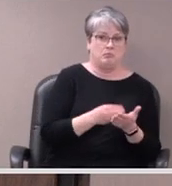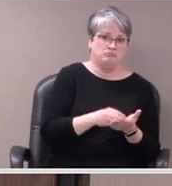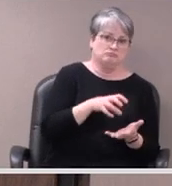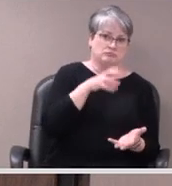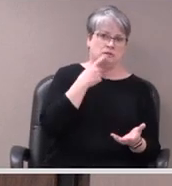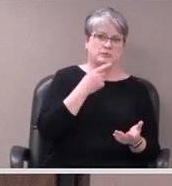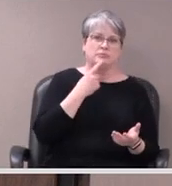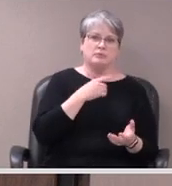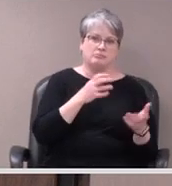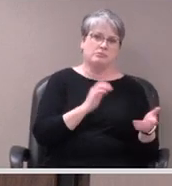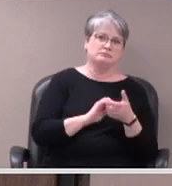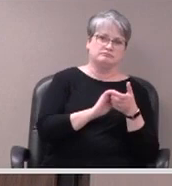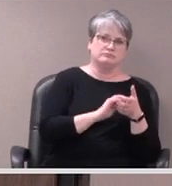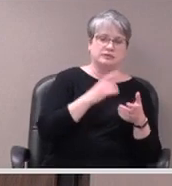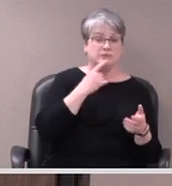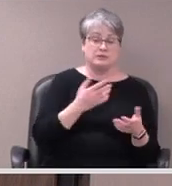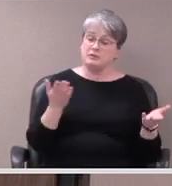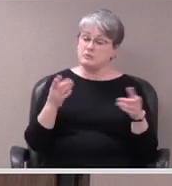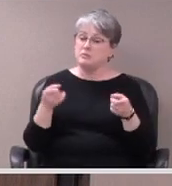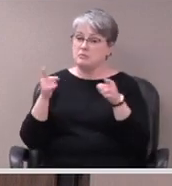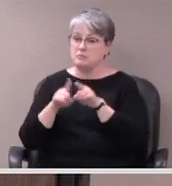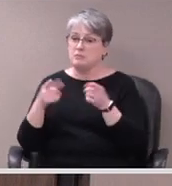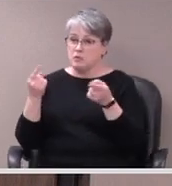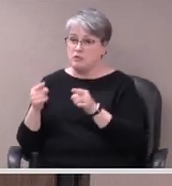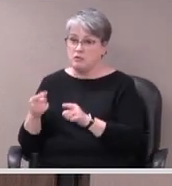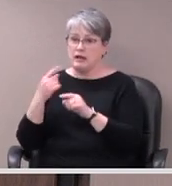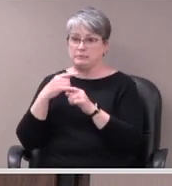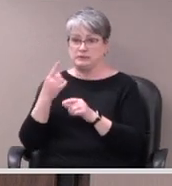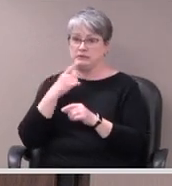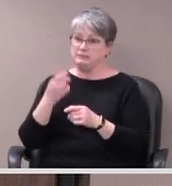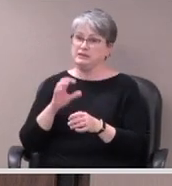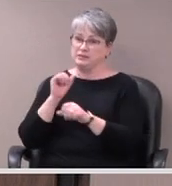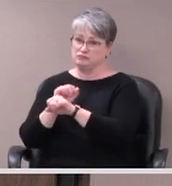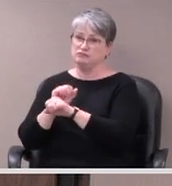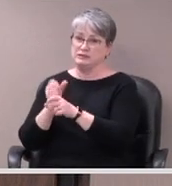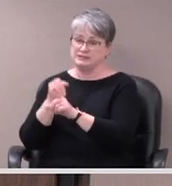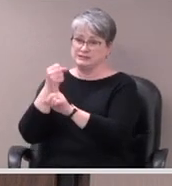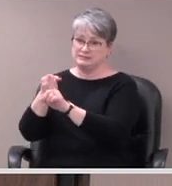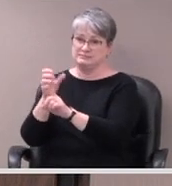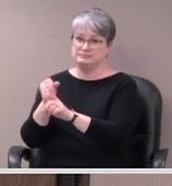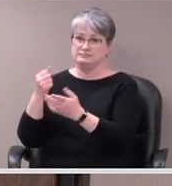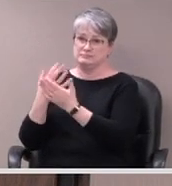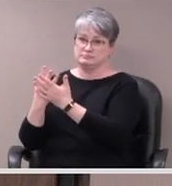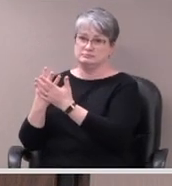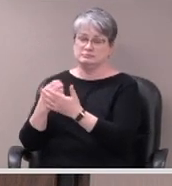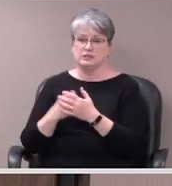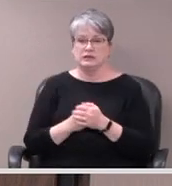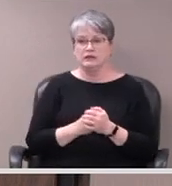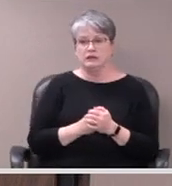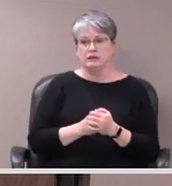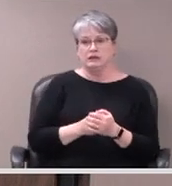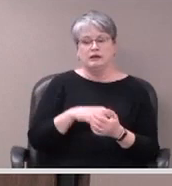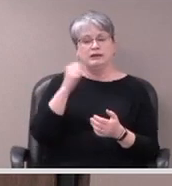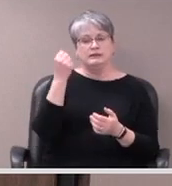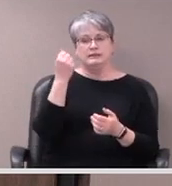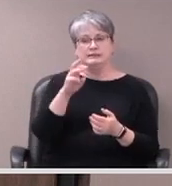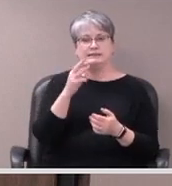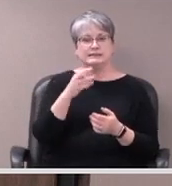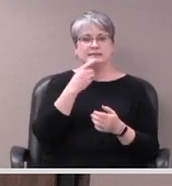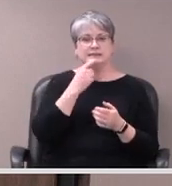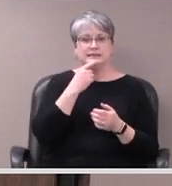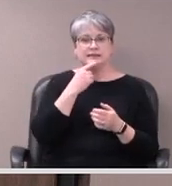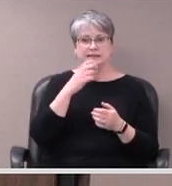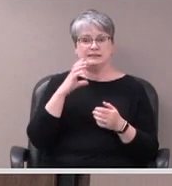also more likely to be arrested. Disabled students, a 2016 American Civil Liberties Union report